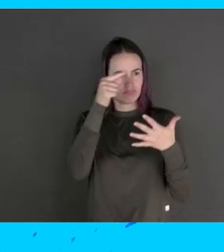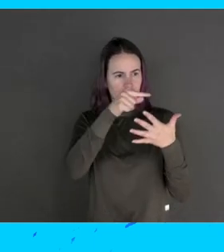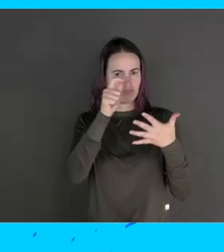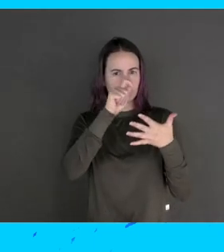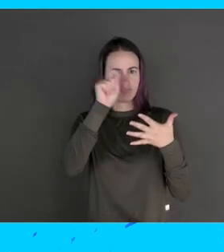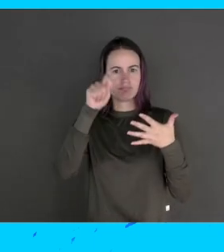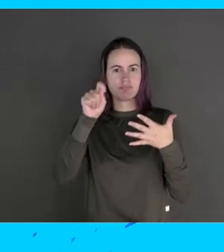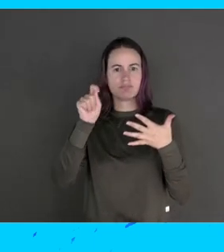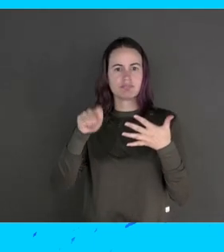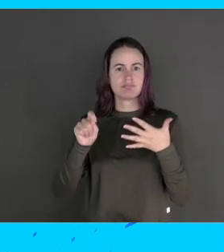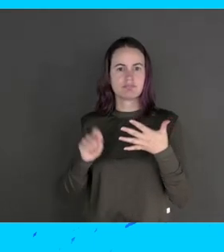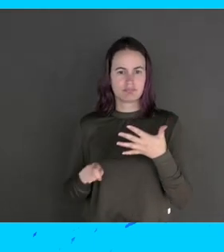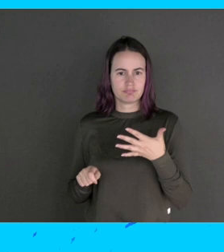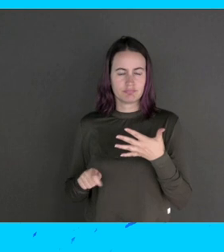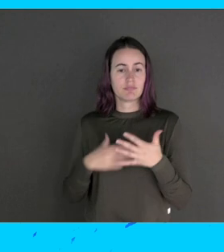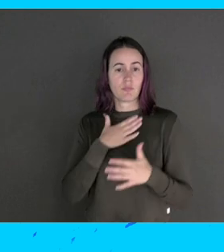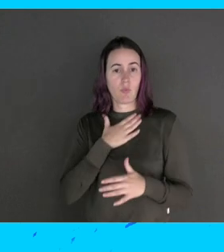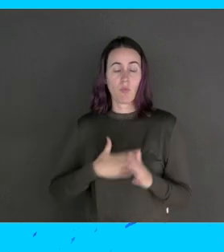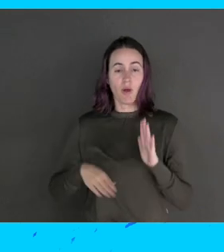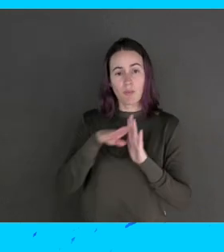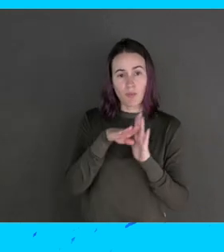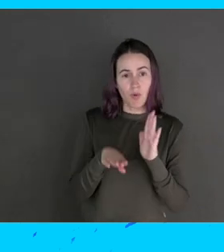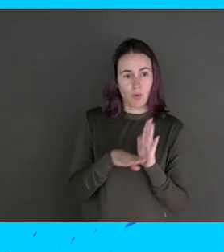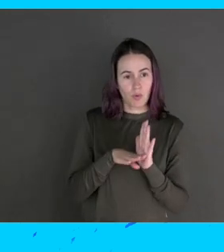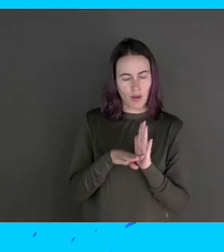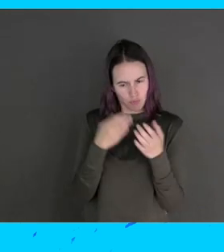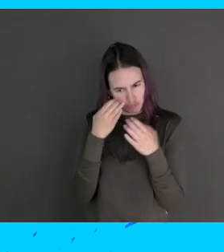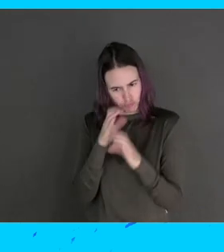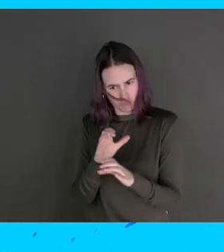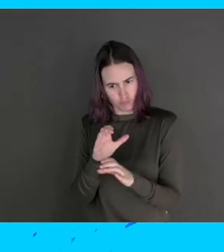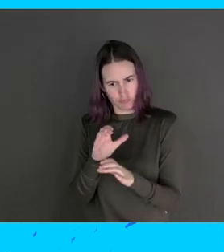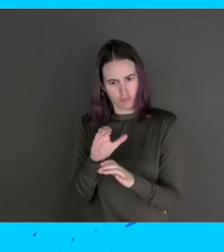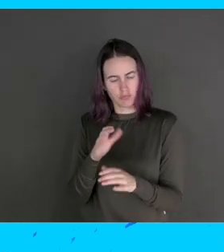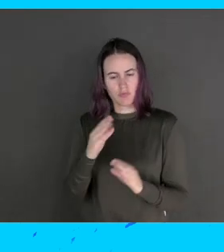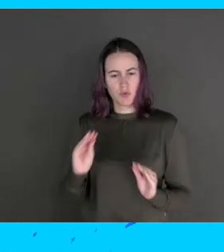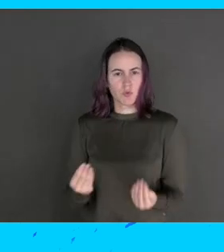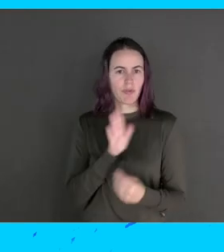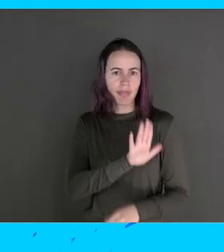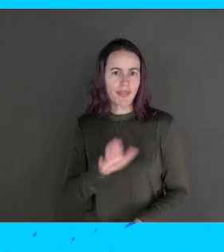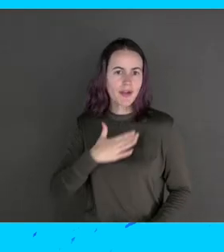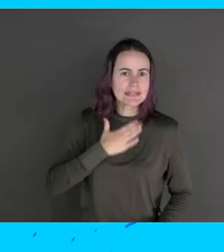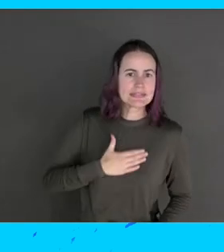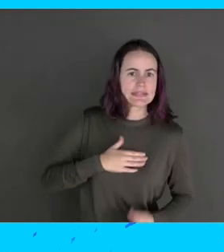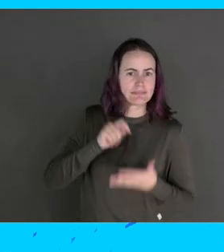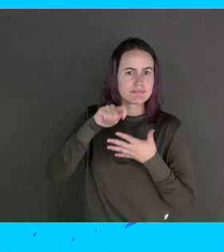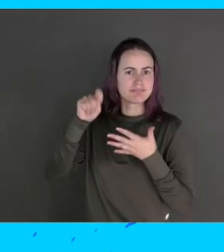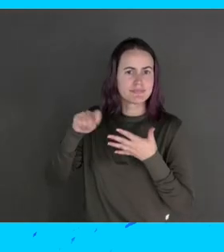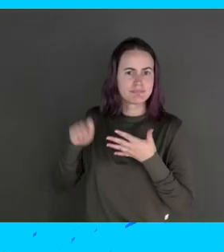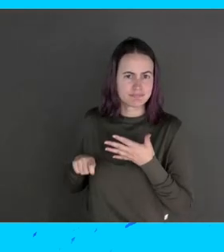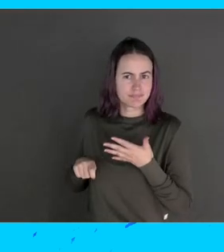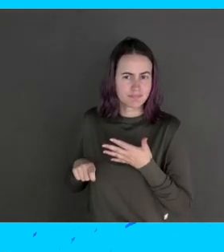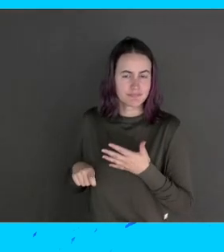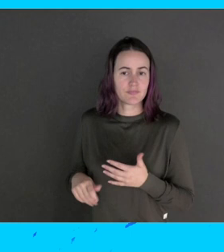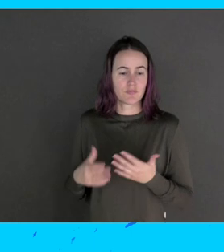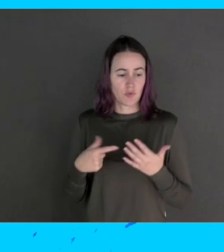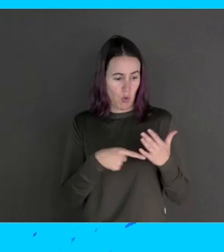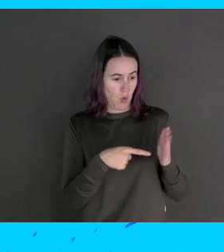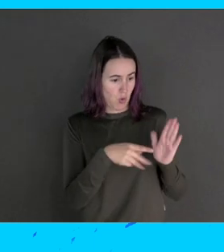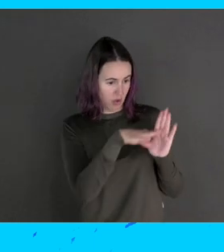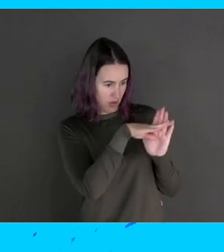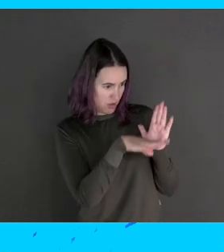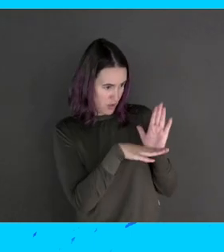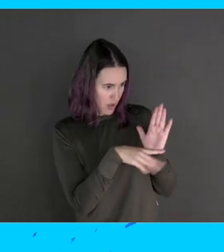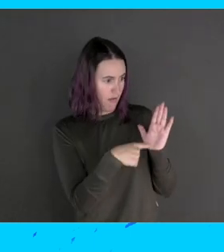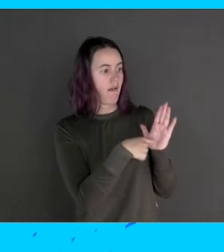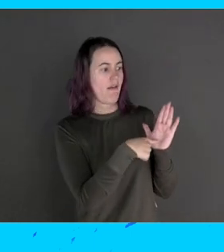policy really addresses the needs of adolescents and youth. So we developed this guide along with adolescents, youth, and other